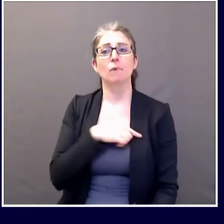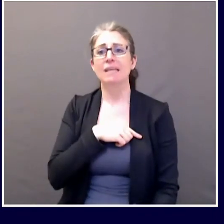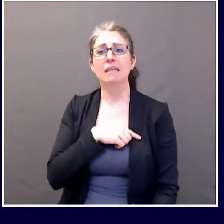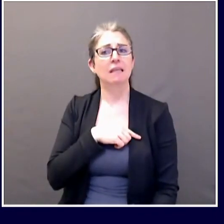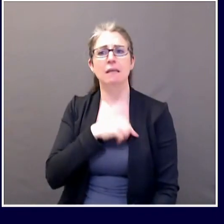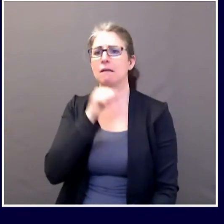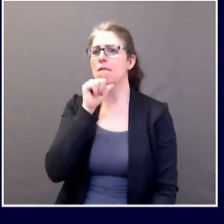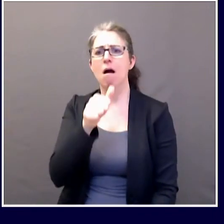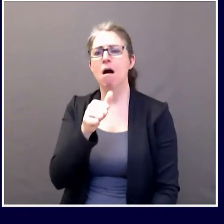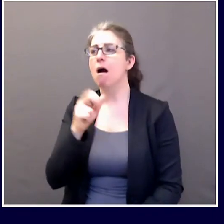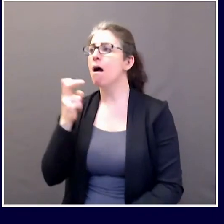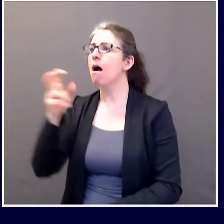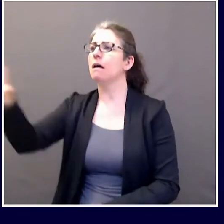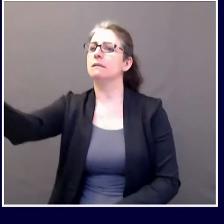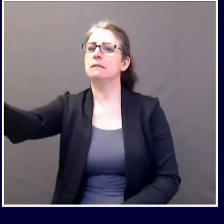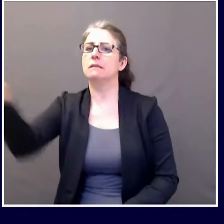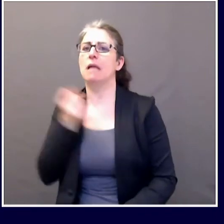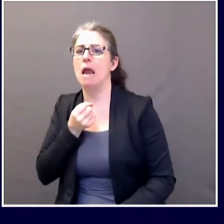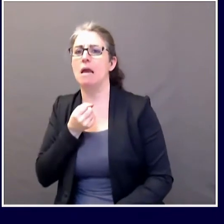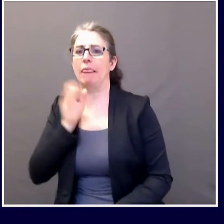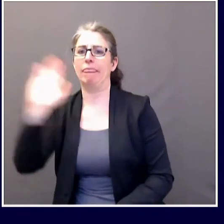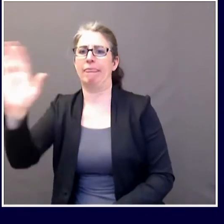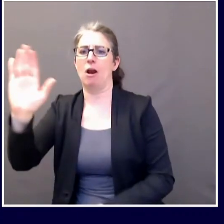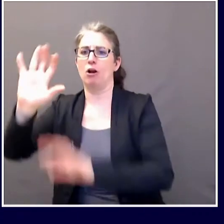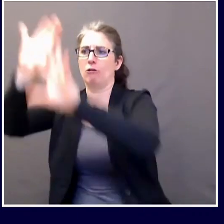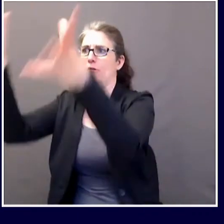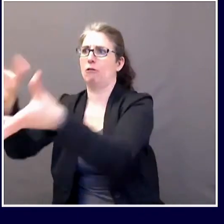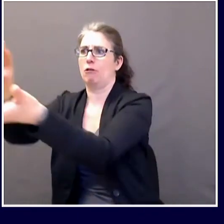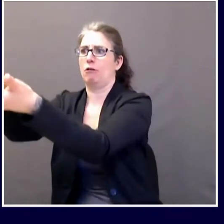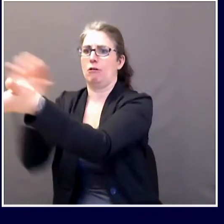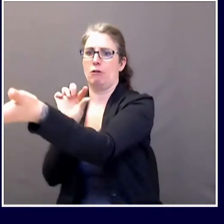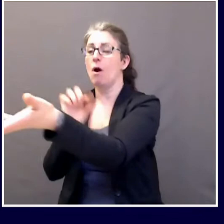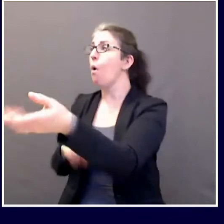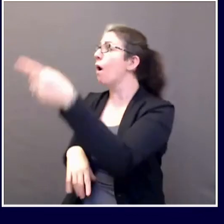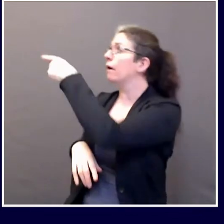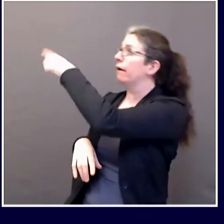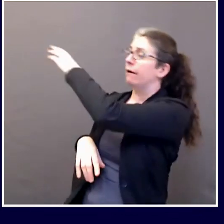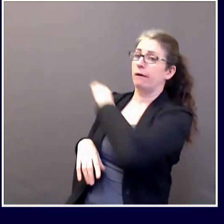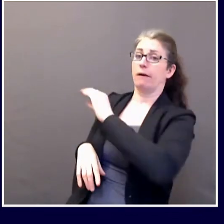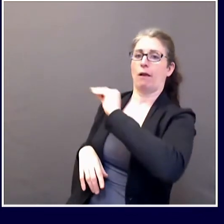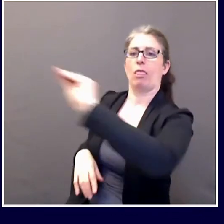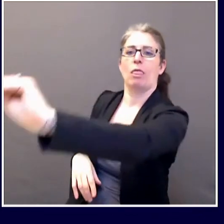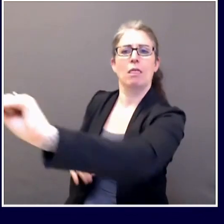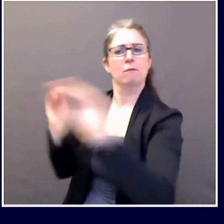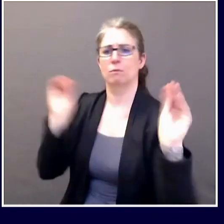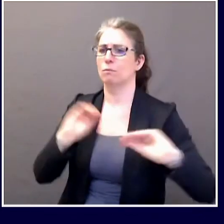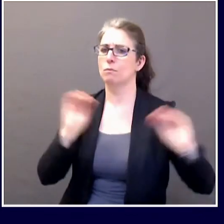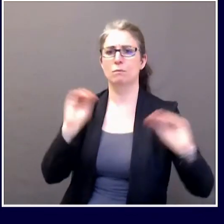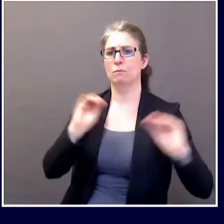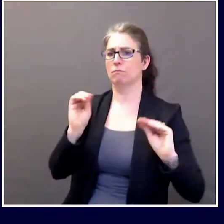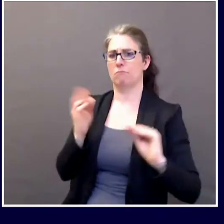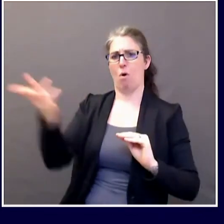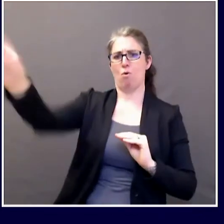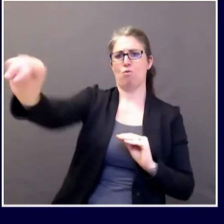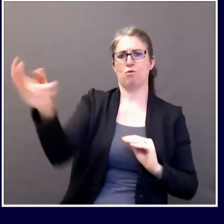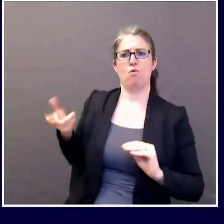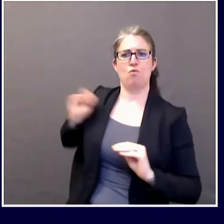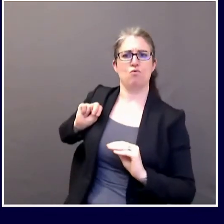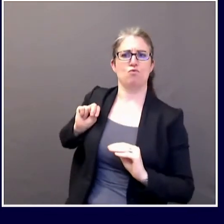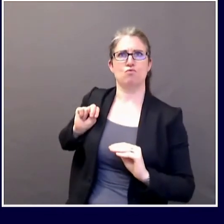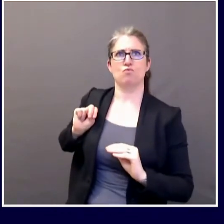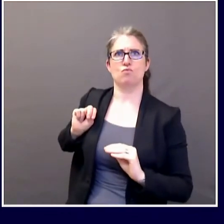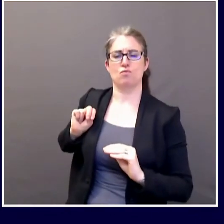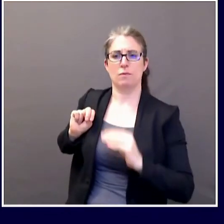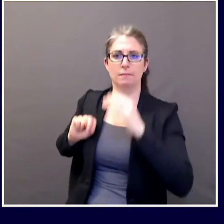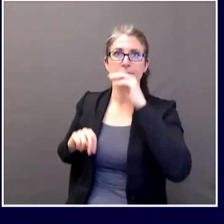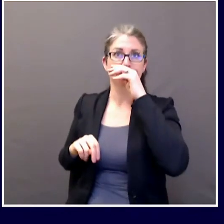per Jessica's question, or the large-scale vaccination sites that I've talked about in Bangor, Augusta, and elsewhere. So they are distinct. All